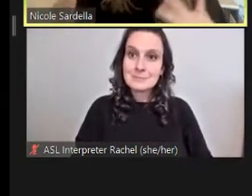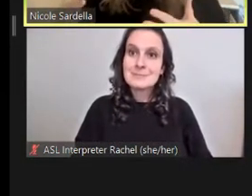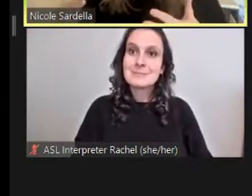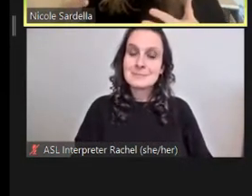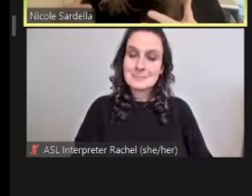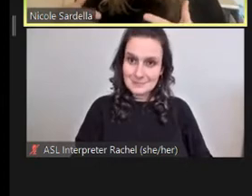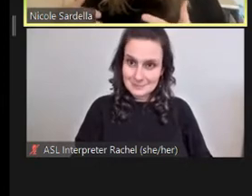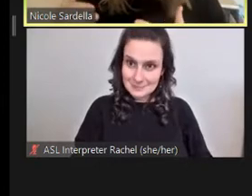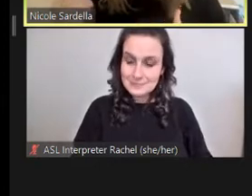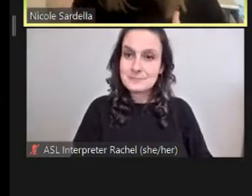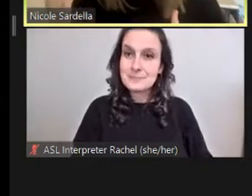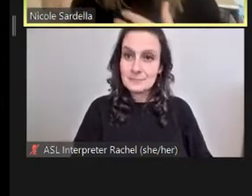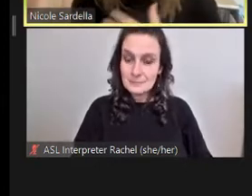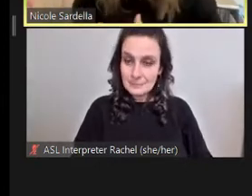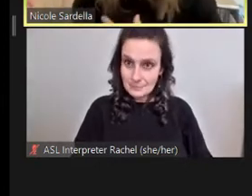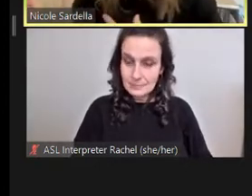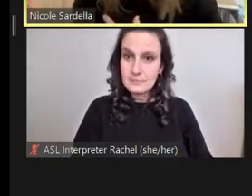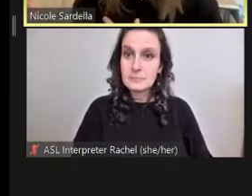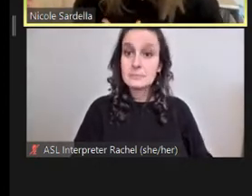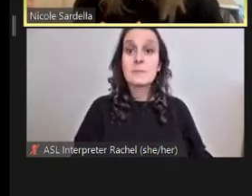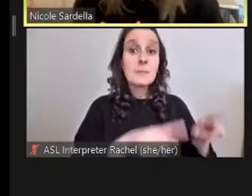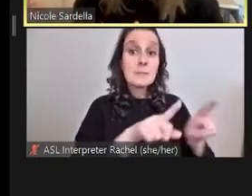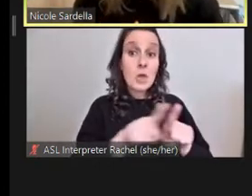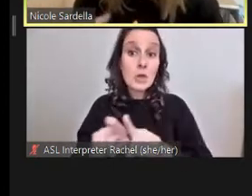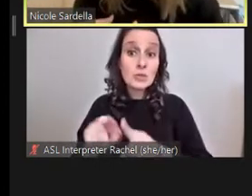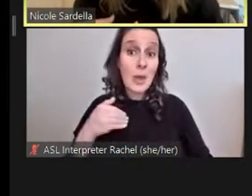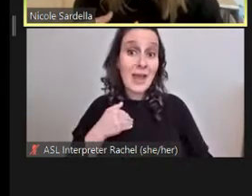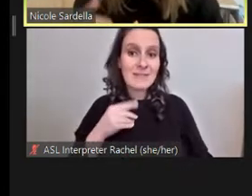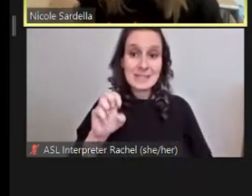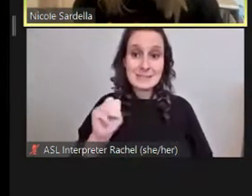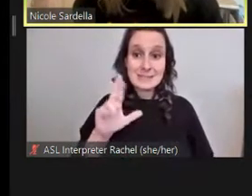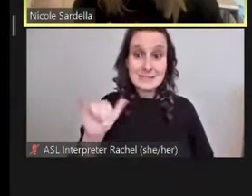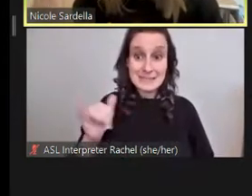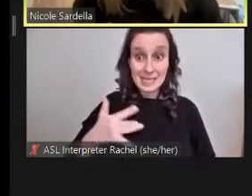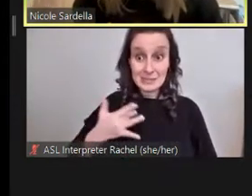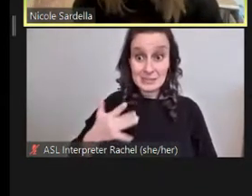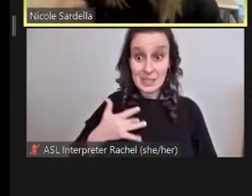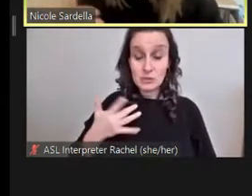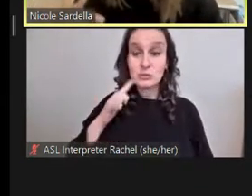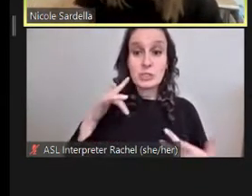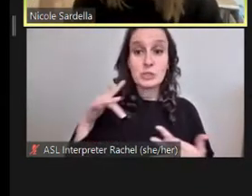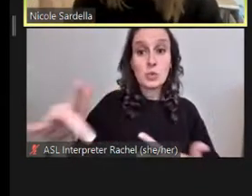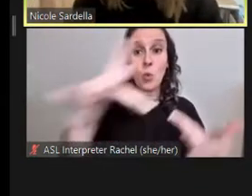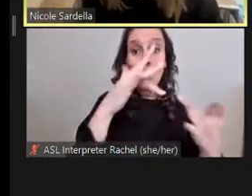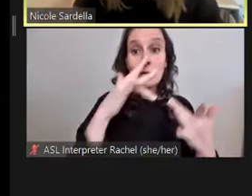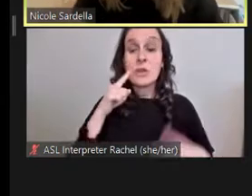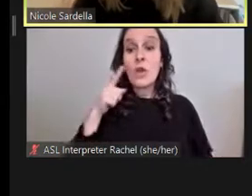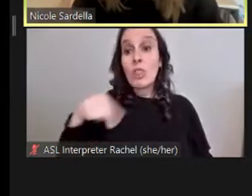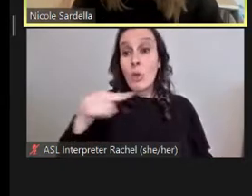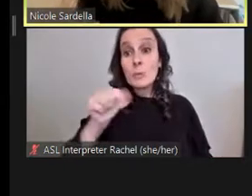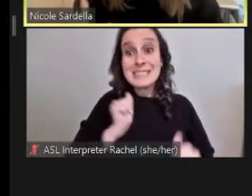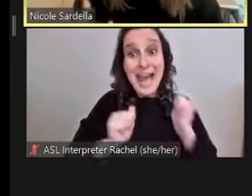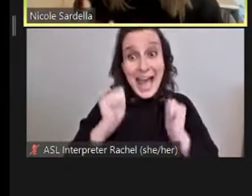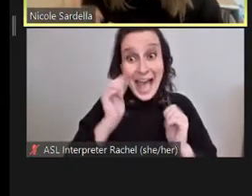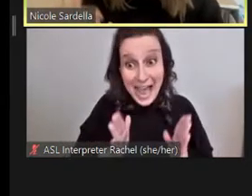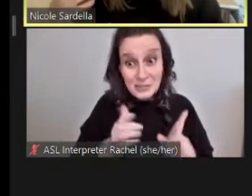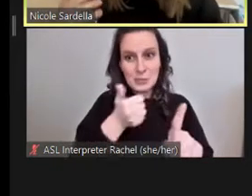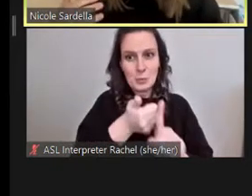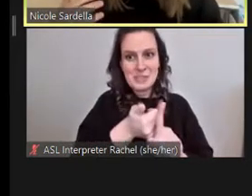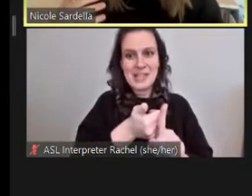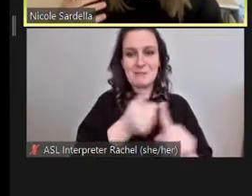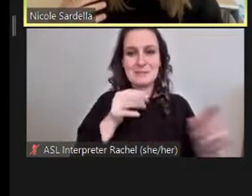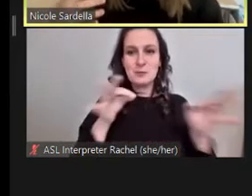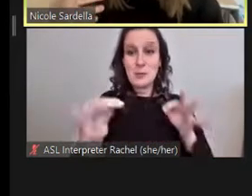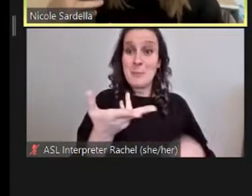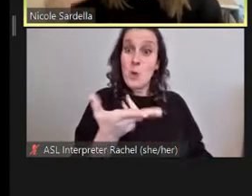we have also done sensory tours where actors will self-describe, so their